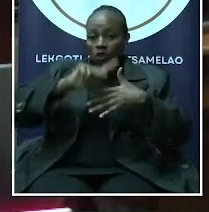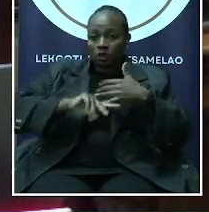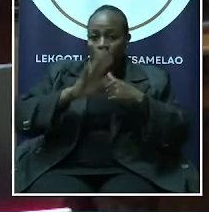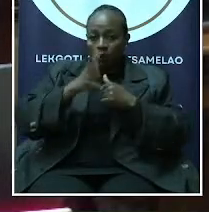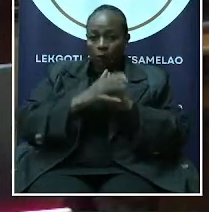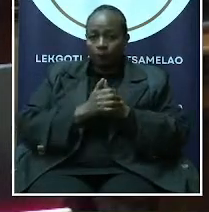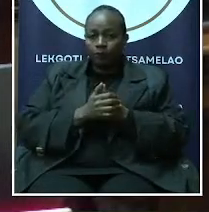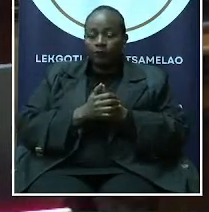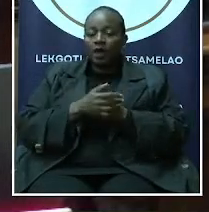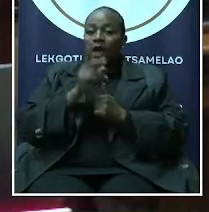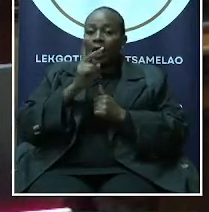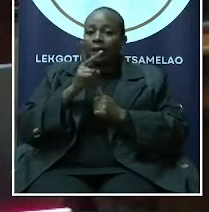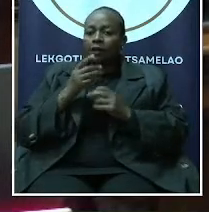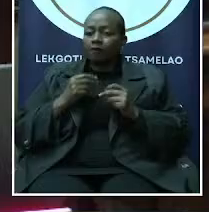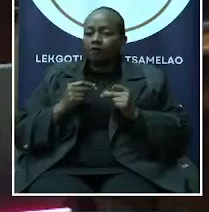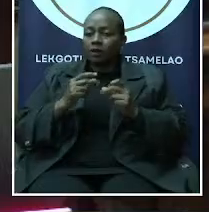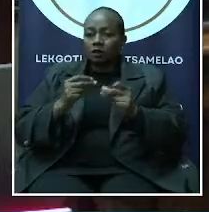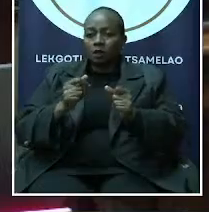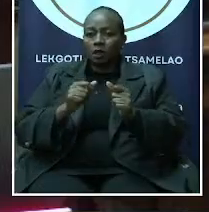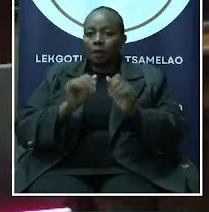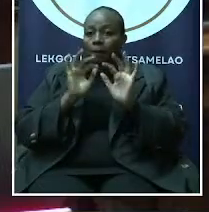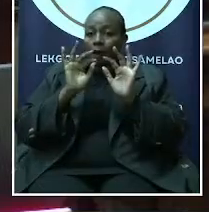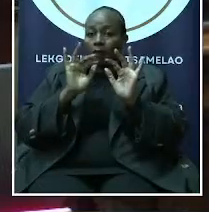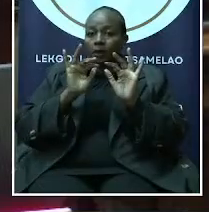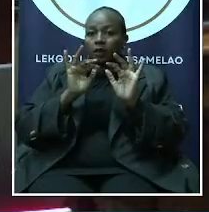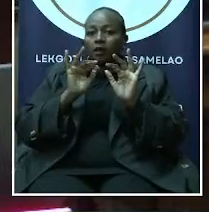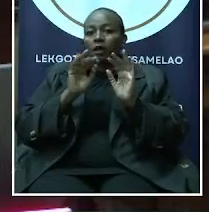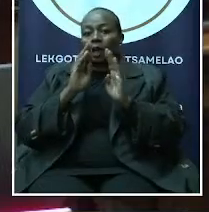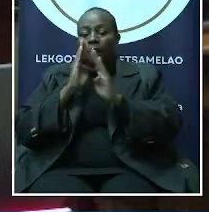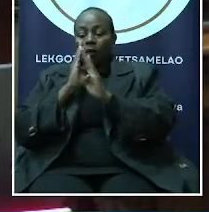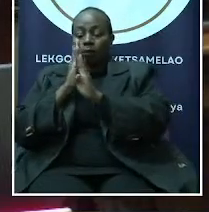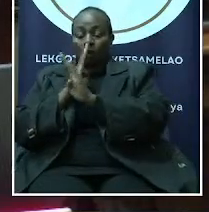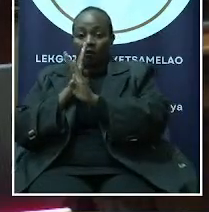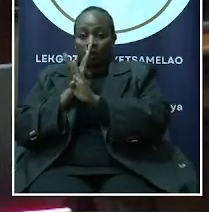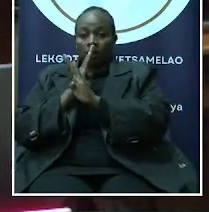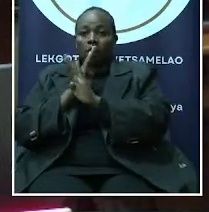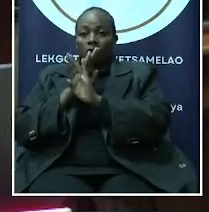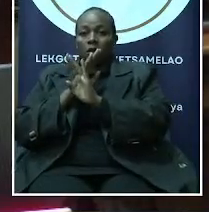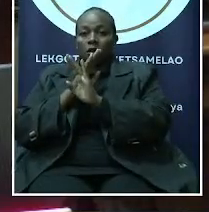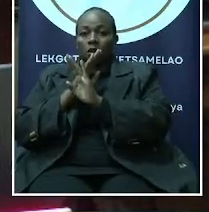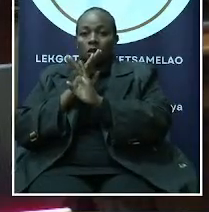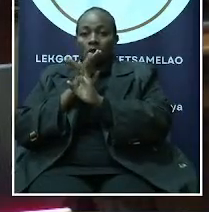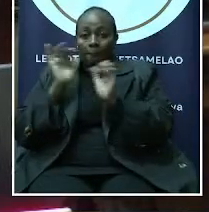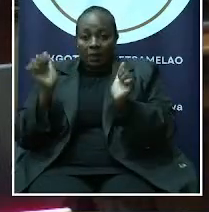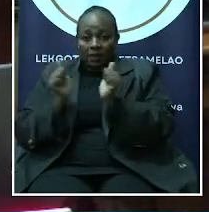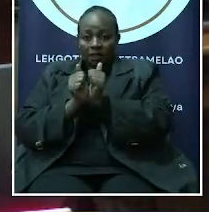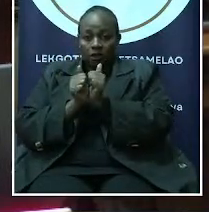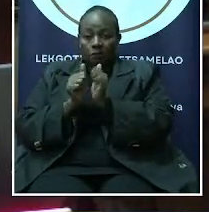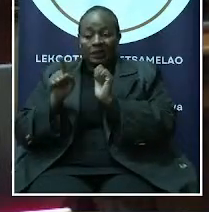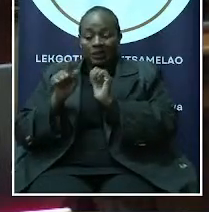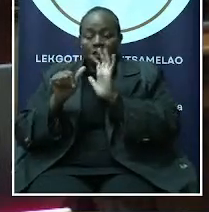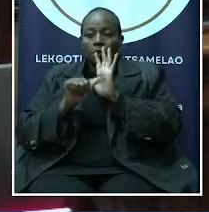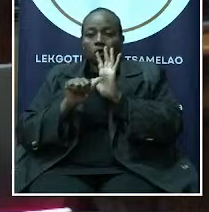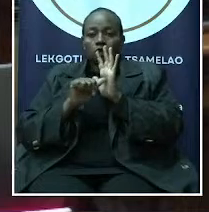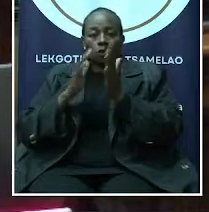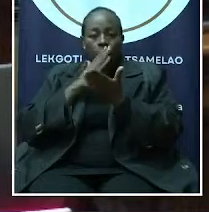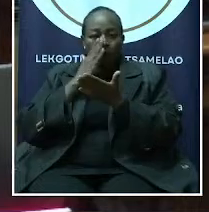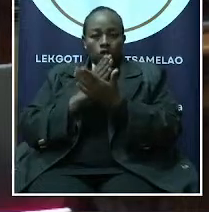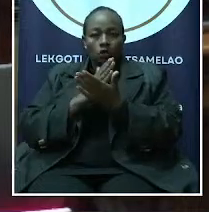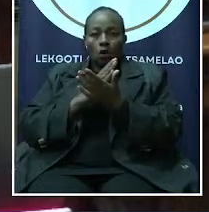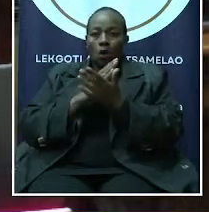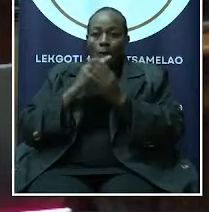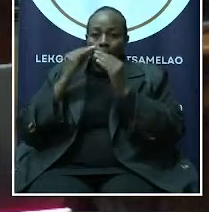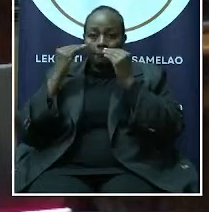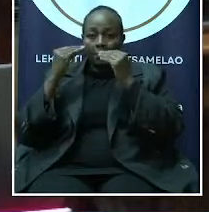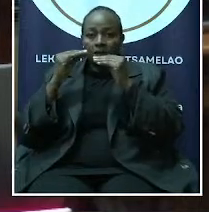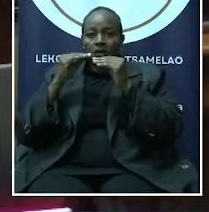further foster public-private partnerships, which is something that is quite critical, by incentivizing businesses to